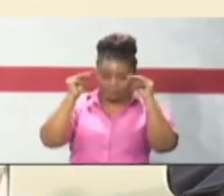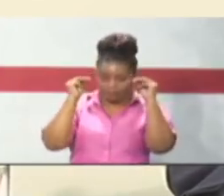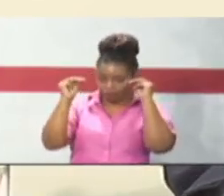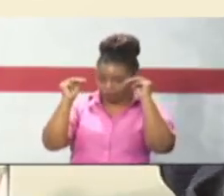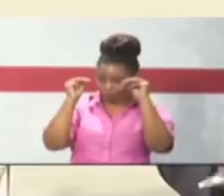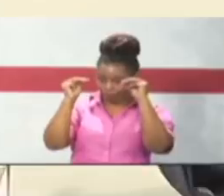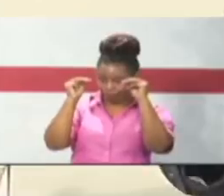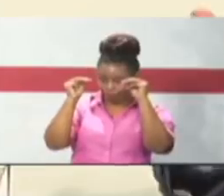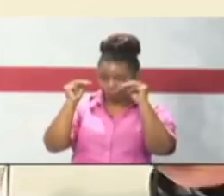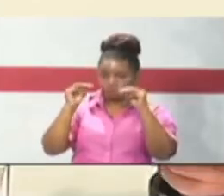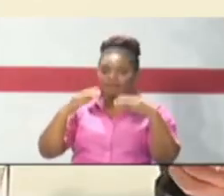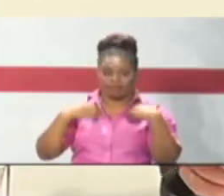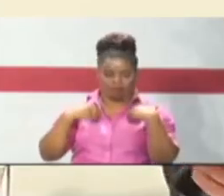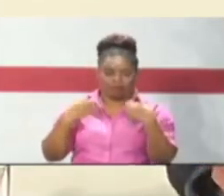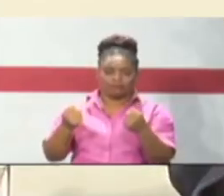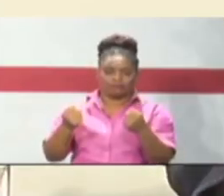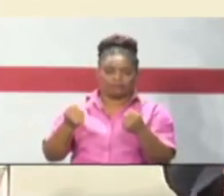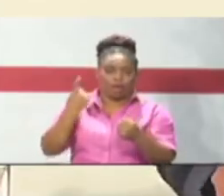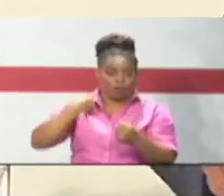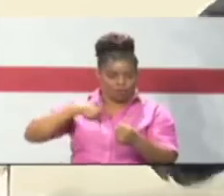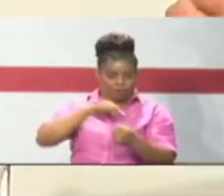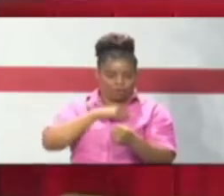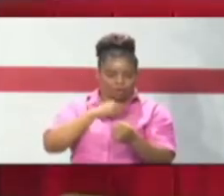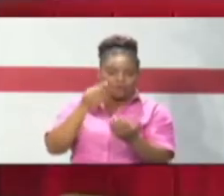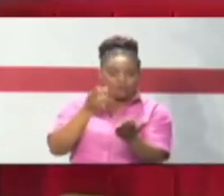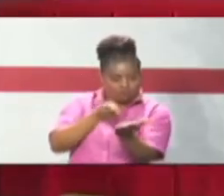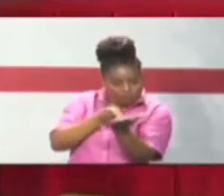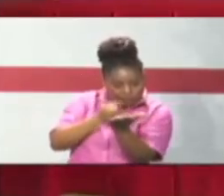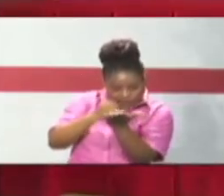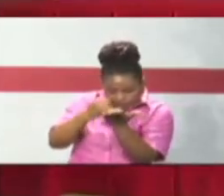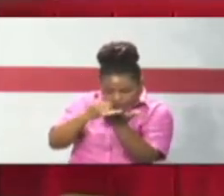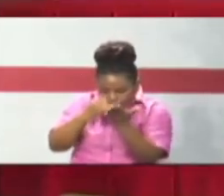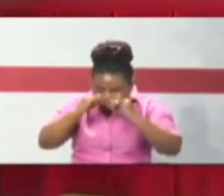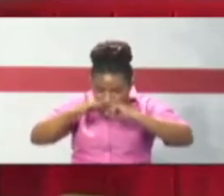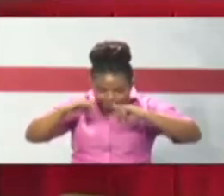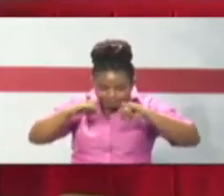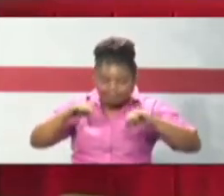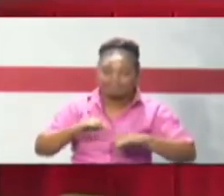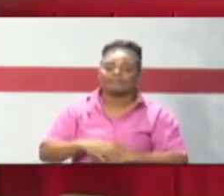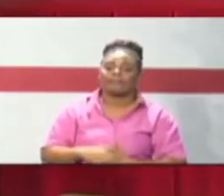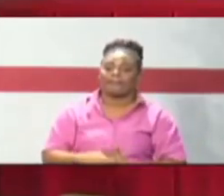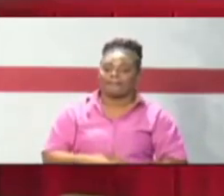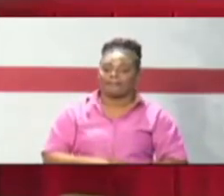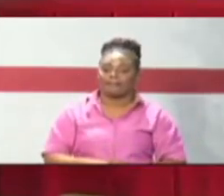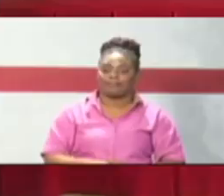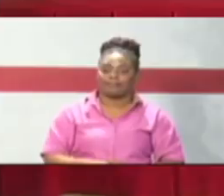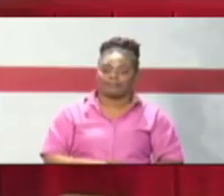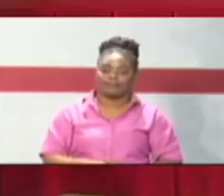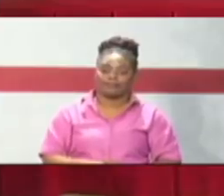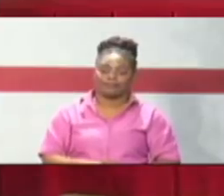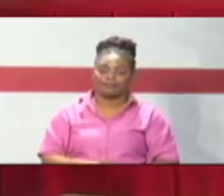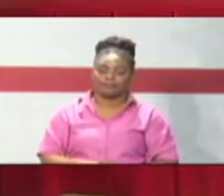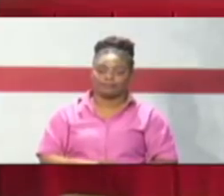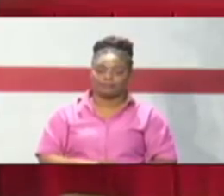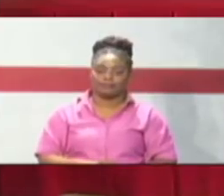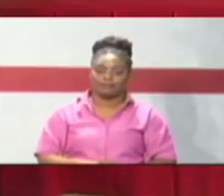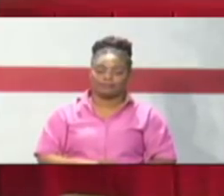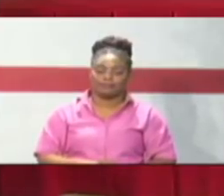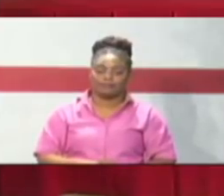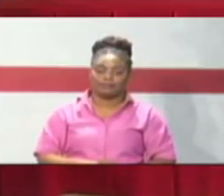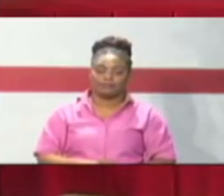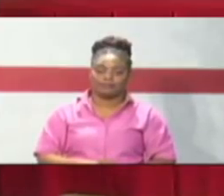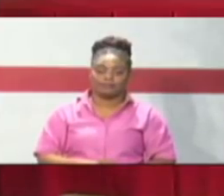it. So thank you for raising those two issues. Thank you very much, Minister. Power 102, we are ready for your